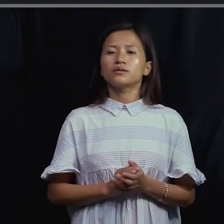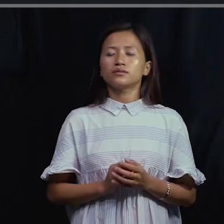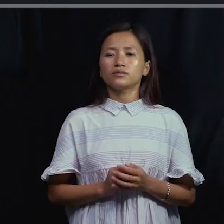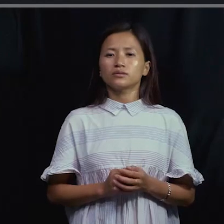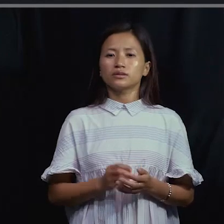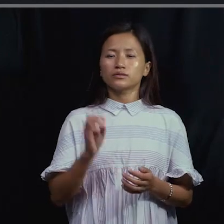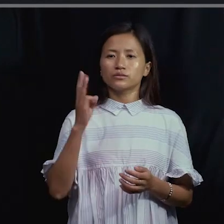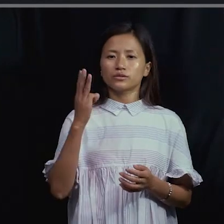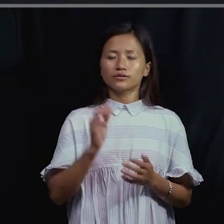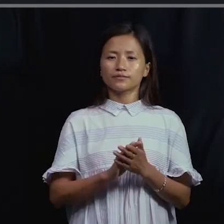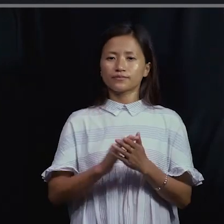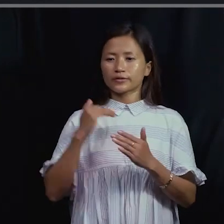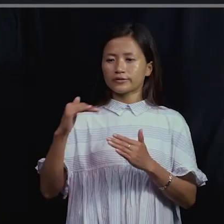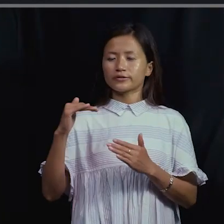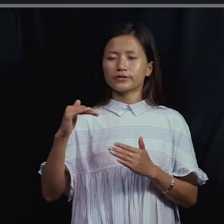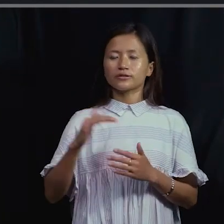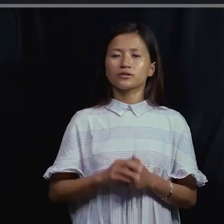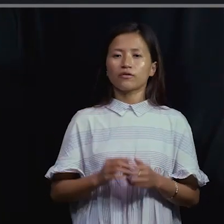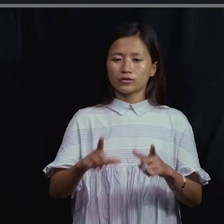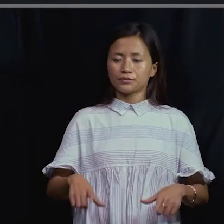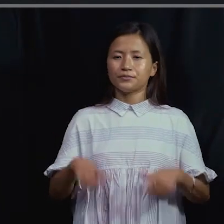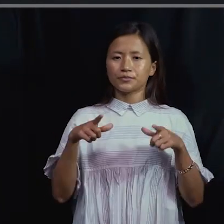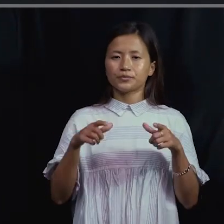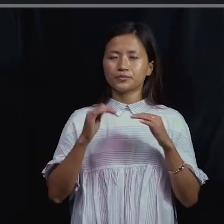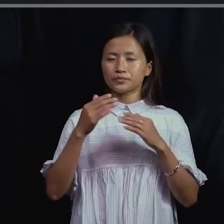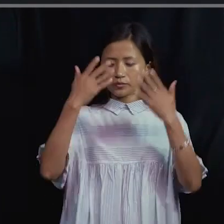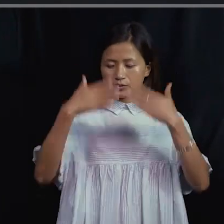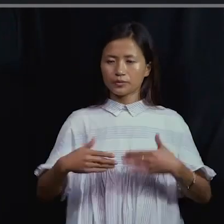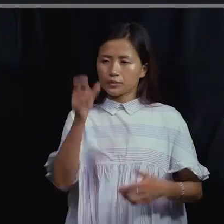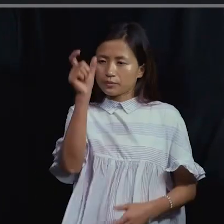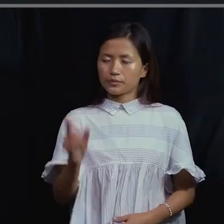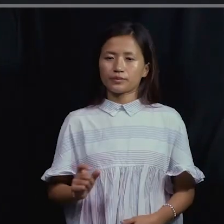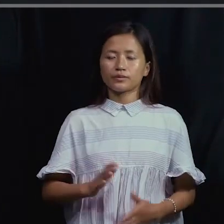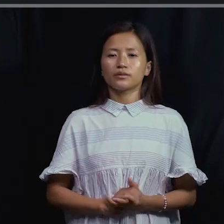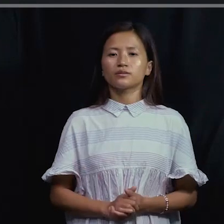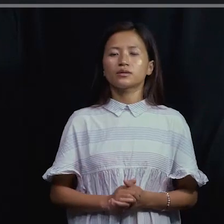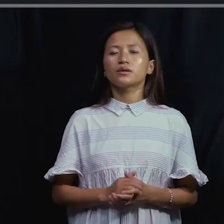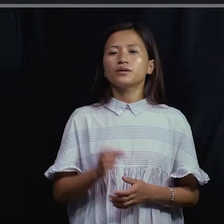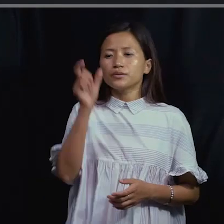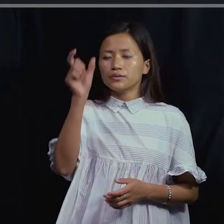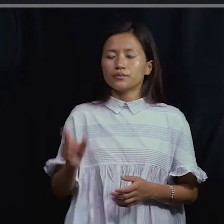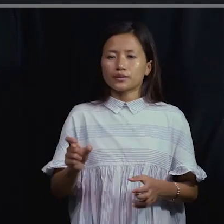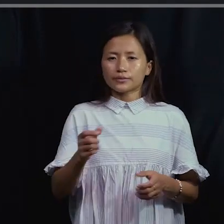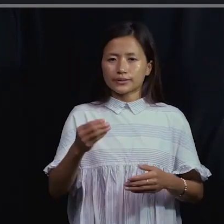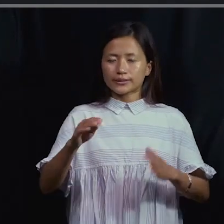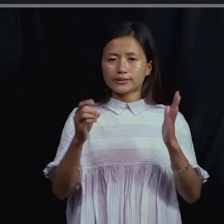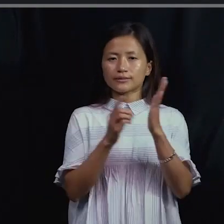the three stages of human life. So regarding the stages of human development,